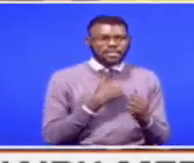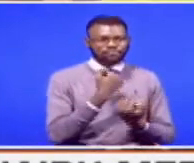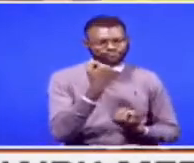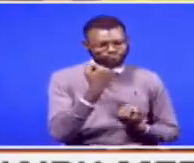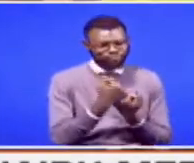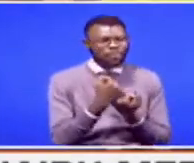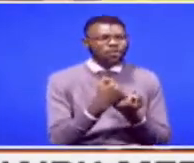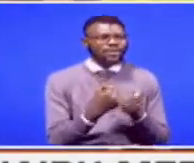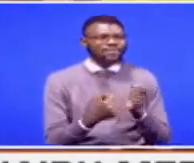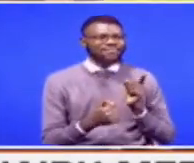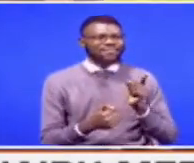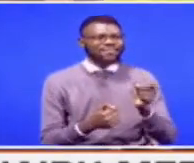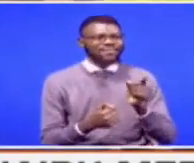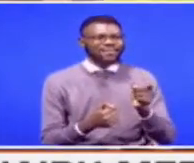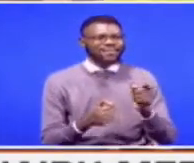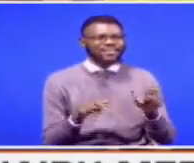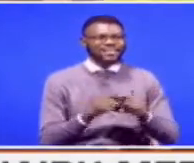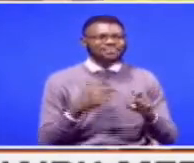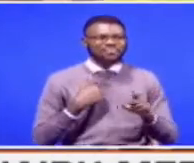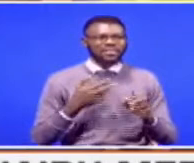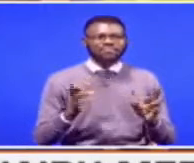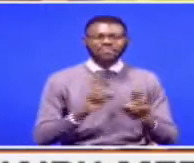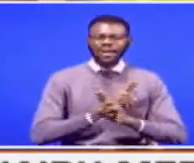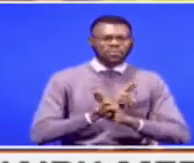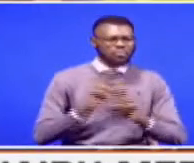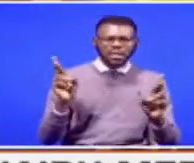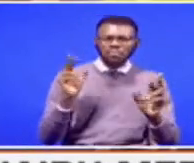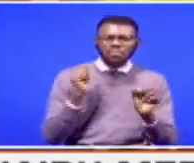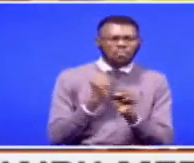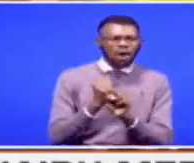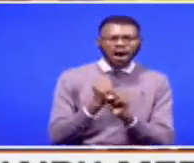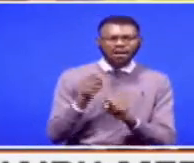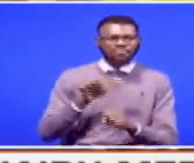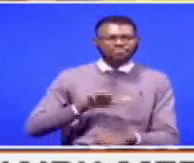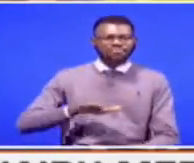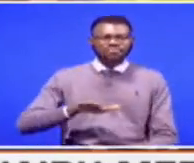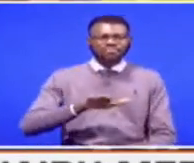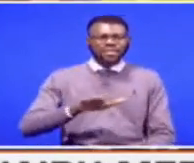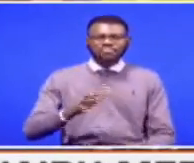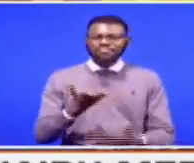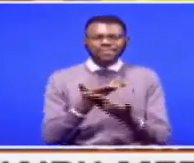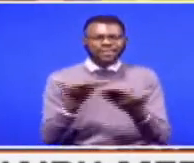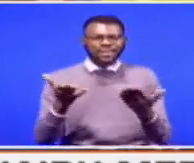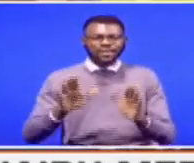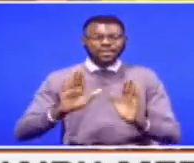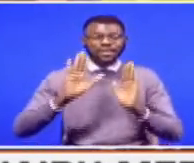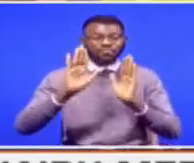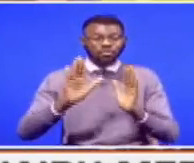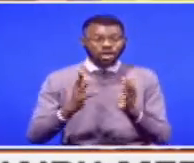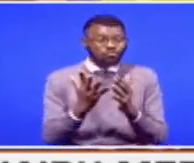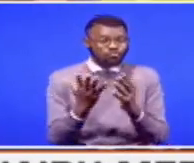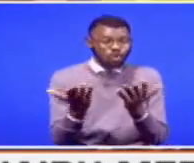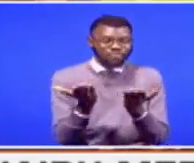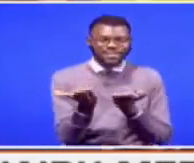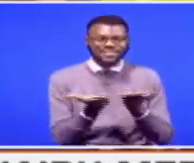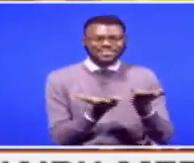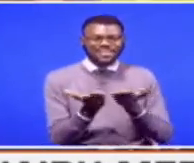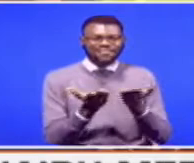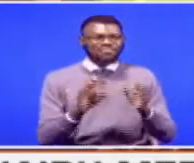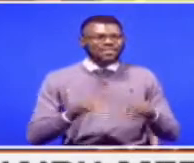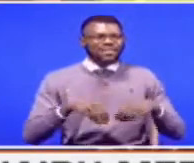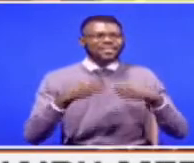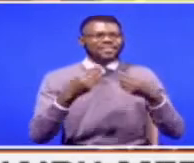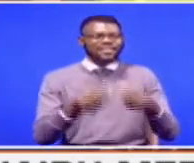her. I'm ready to work from anywhere as long as we offer good services to the good